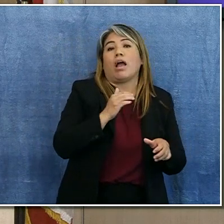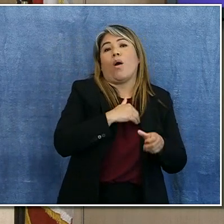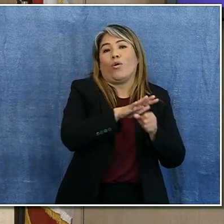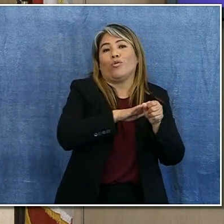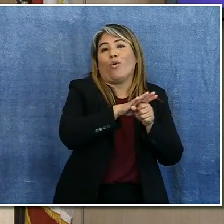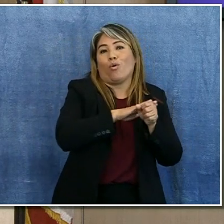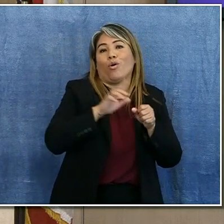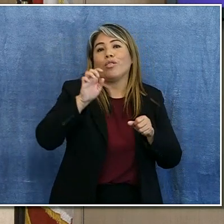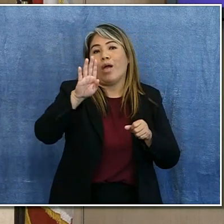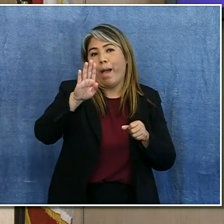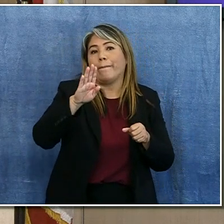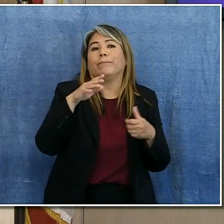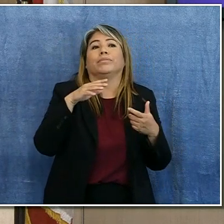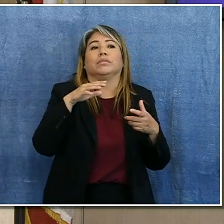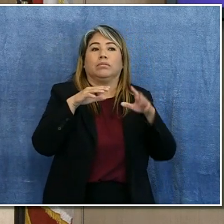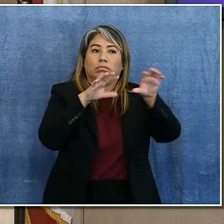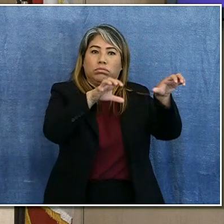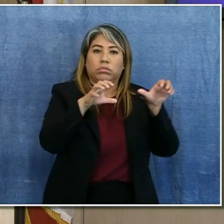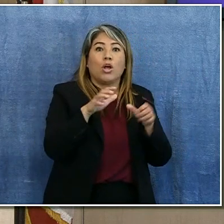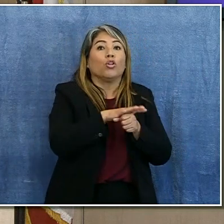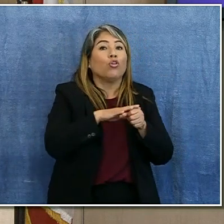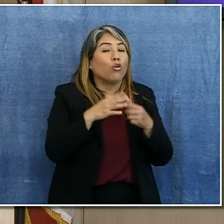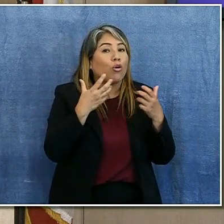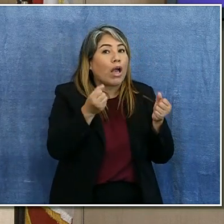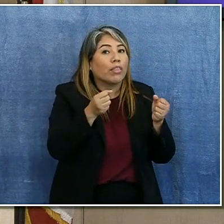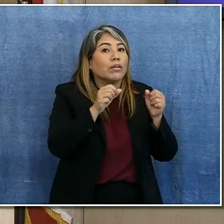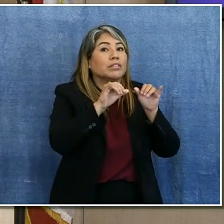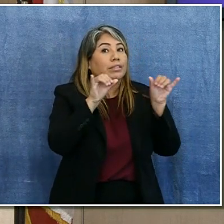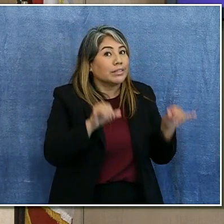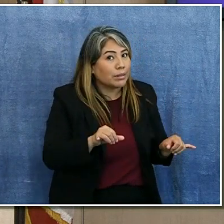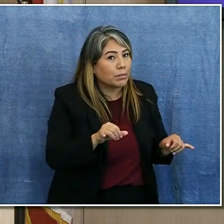local laboratories, our local health systems,